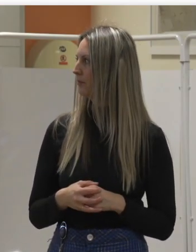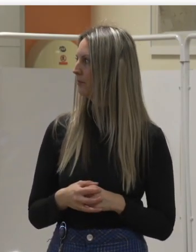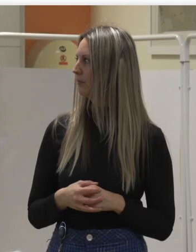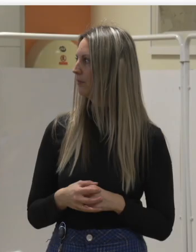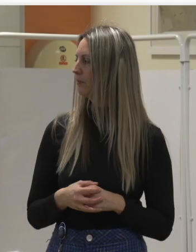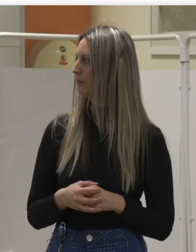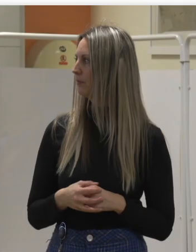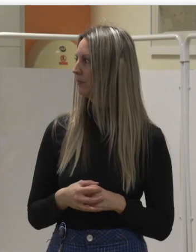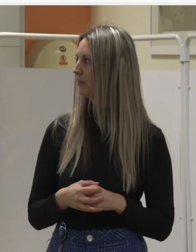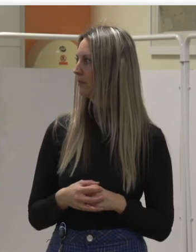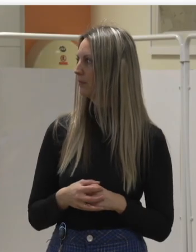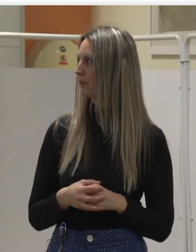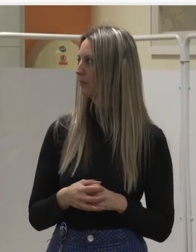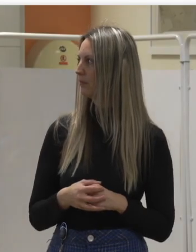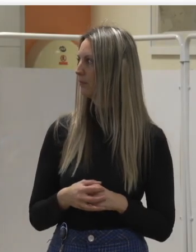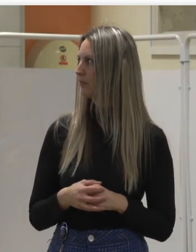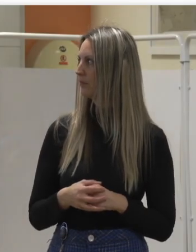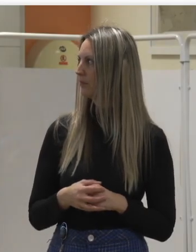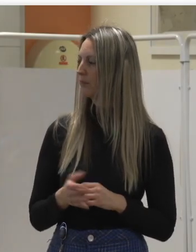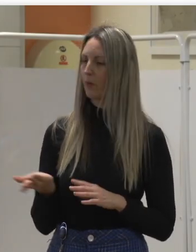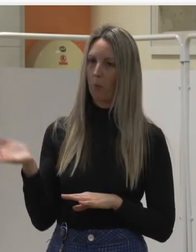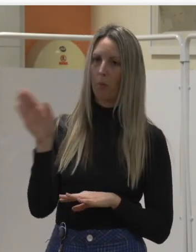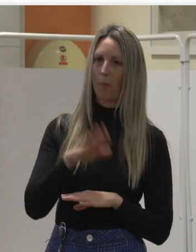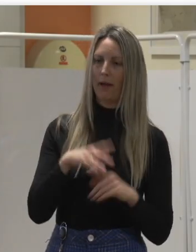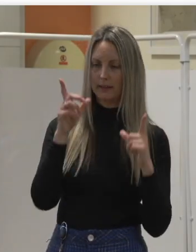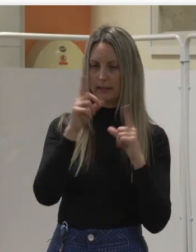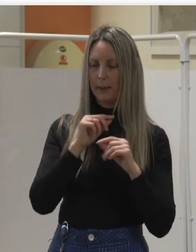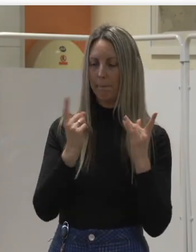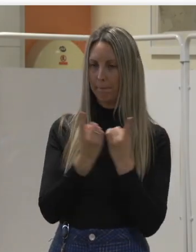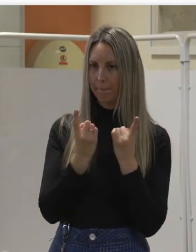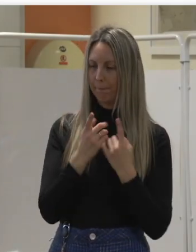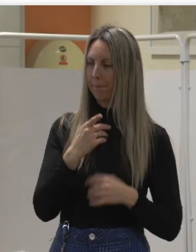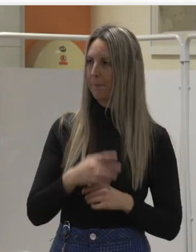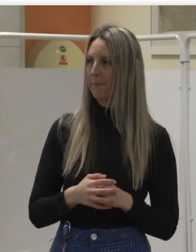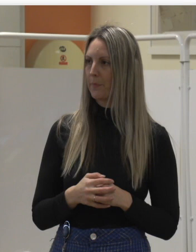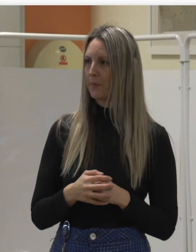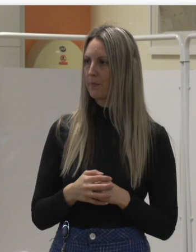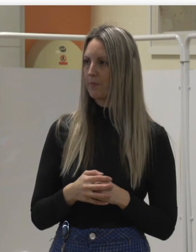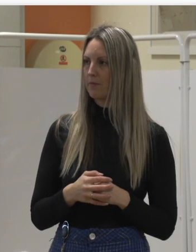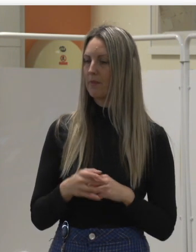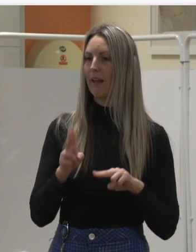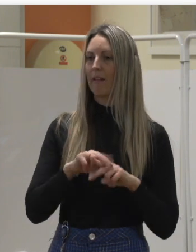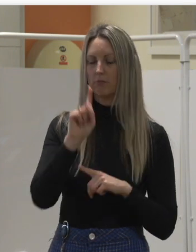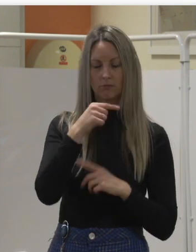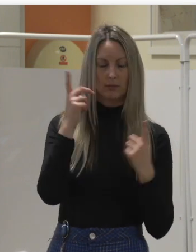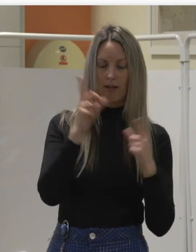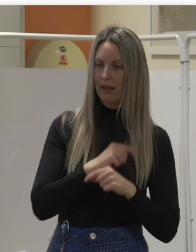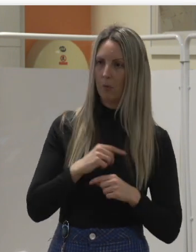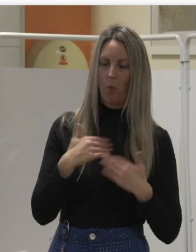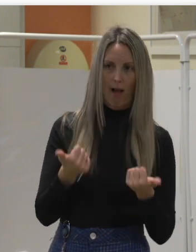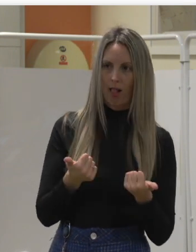association with fibromyalgia. And going back to the sleep impairment, we also know that when somebody is not sleeping well,